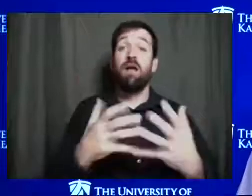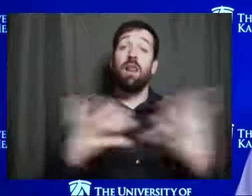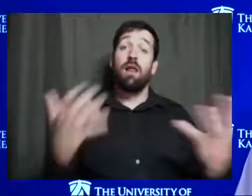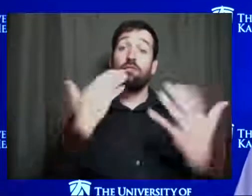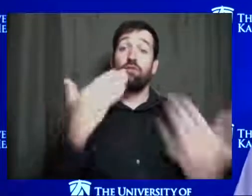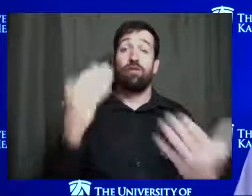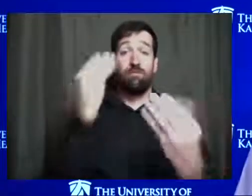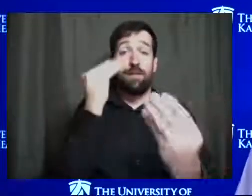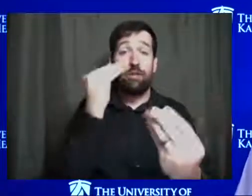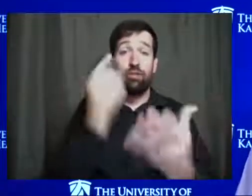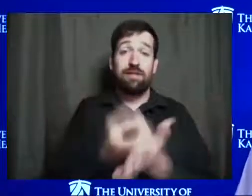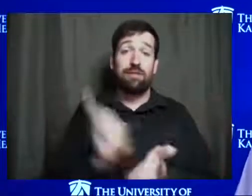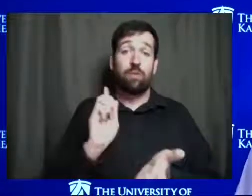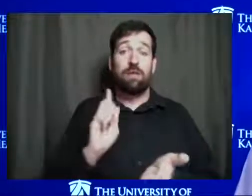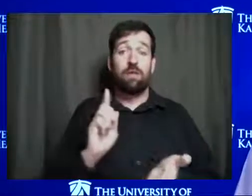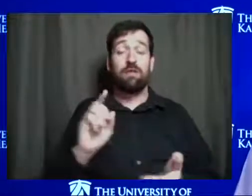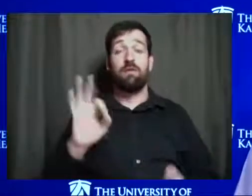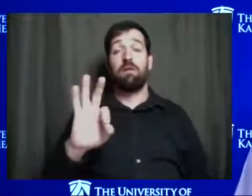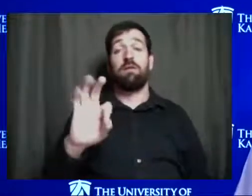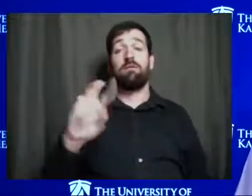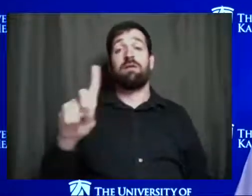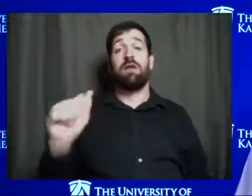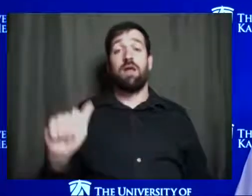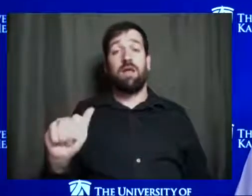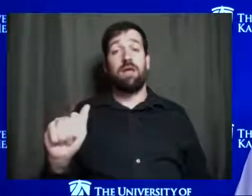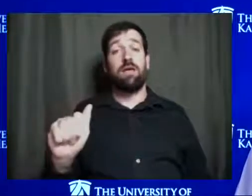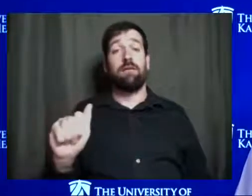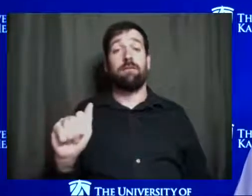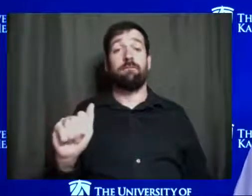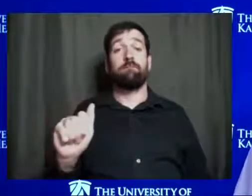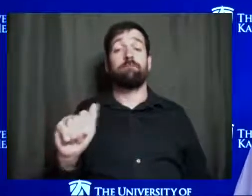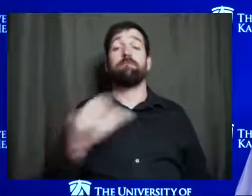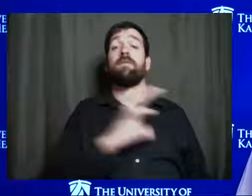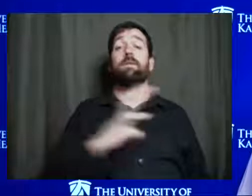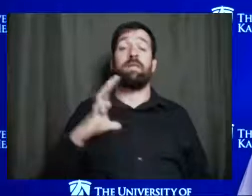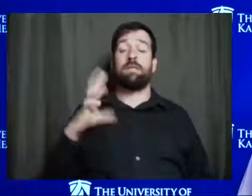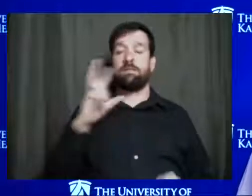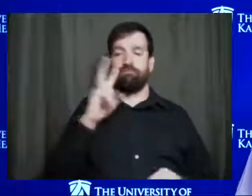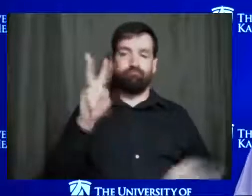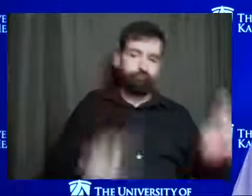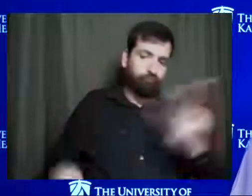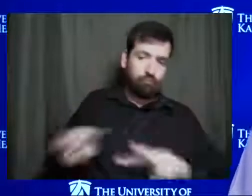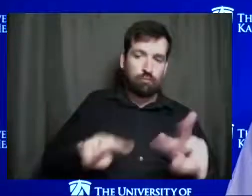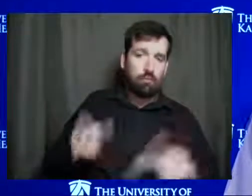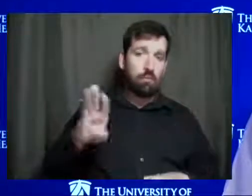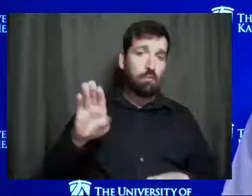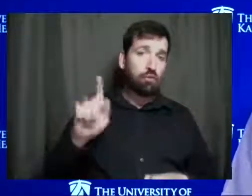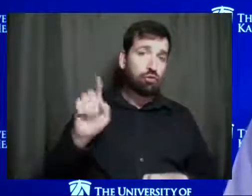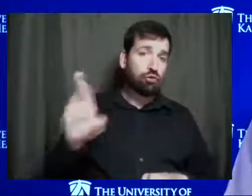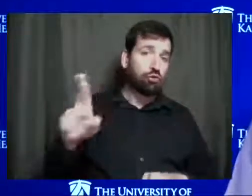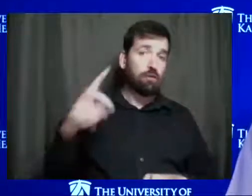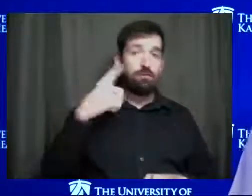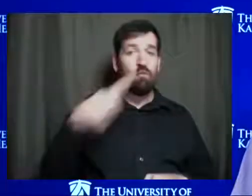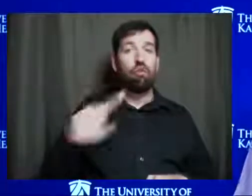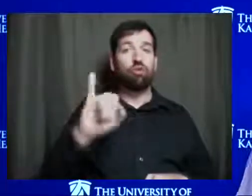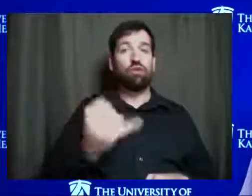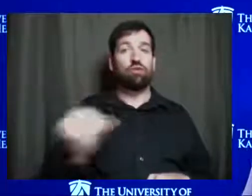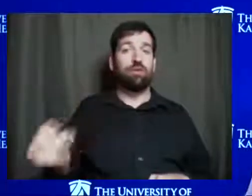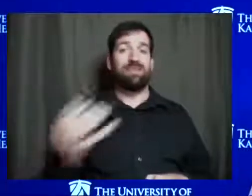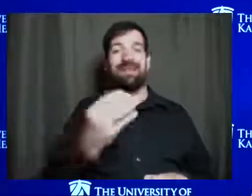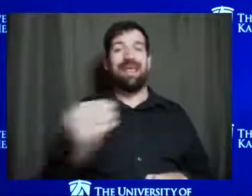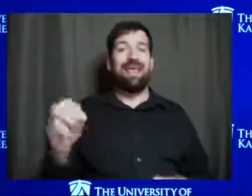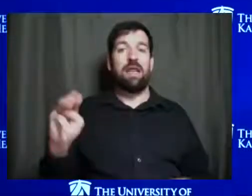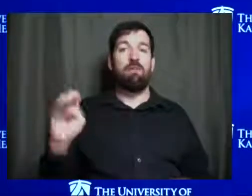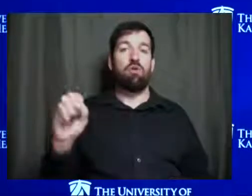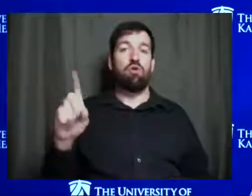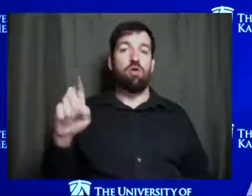week on the FDA committees looking at boosters for Moderna and Johnson & Johnson, and we know that people who